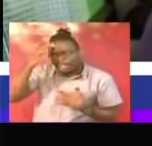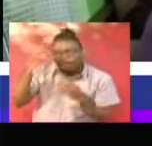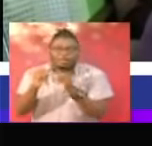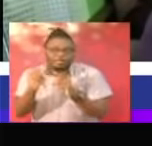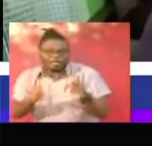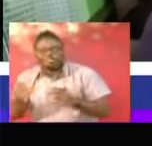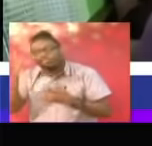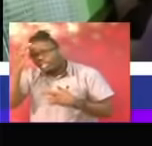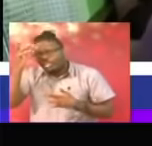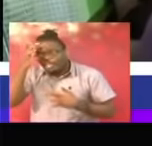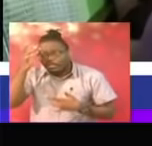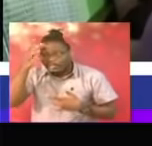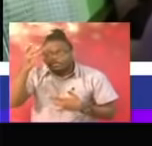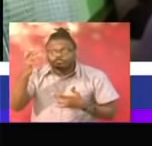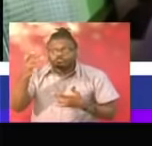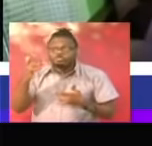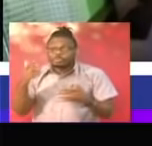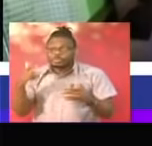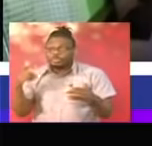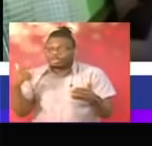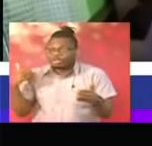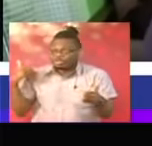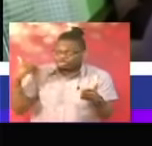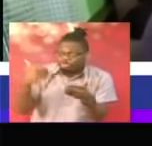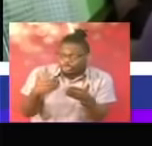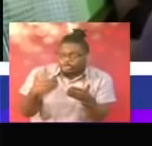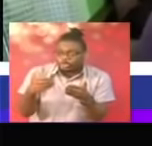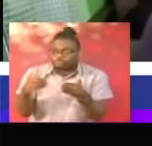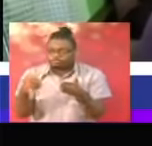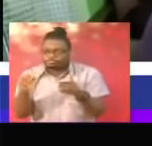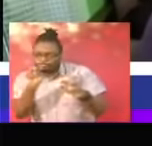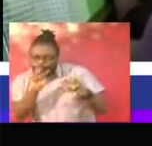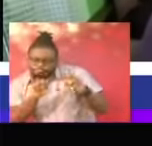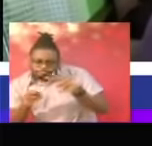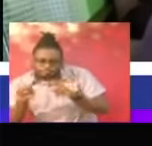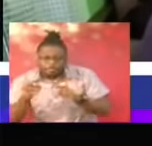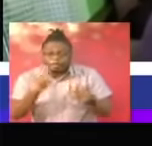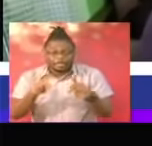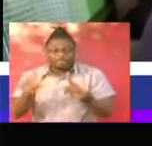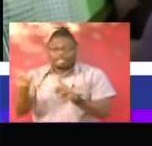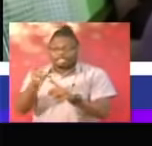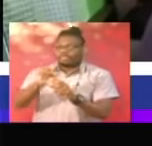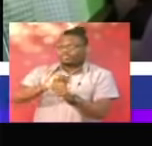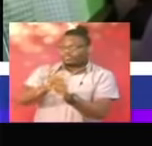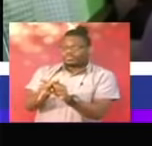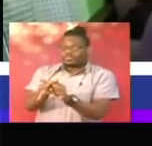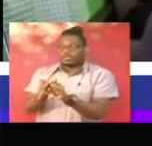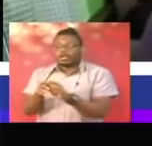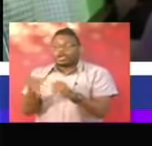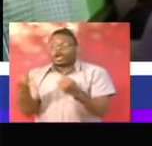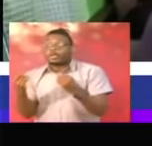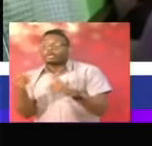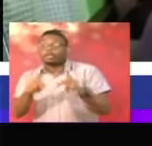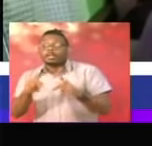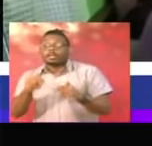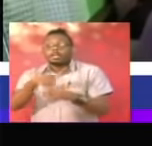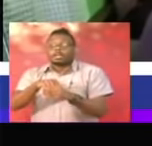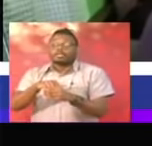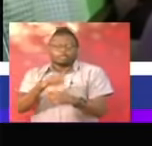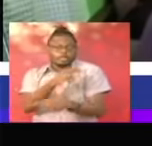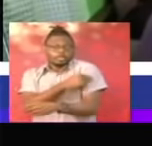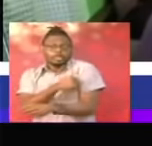been looking at active cases to kind of guide us when it comes to hospitalization rates and those kind of things. So what